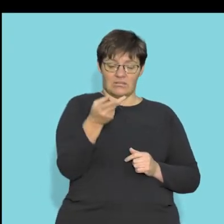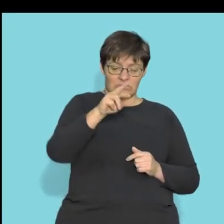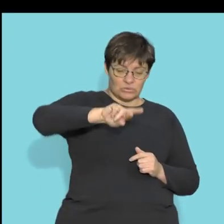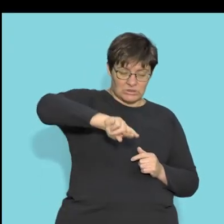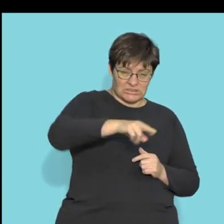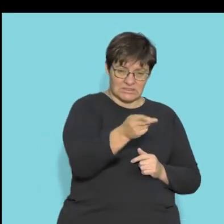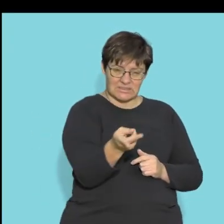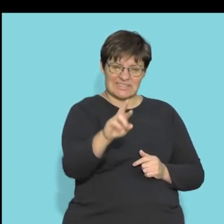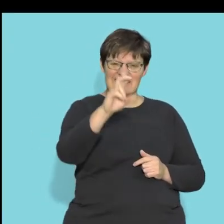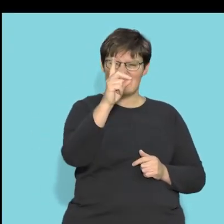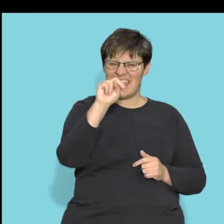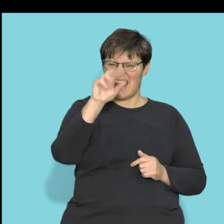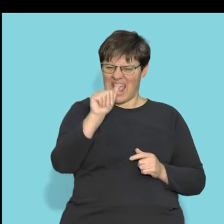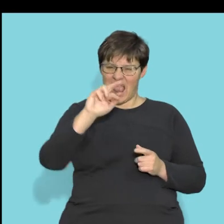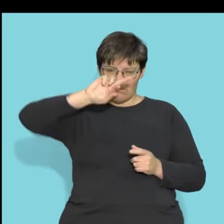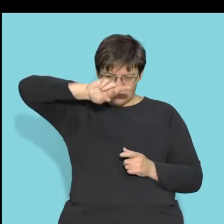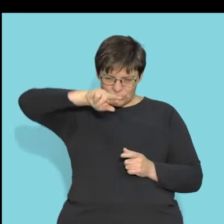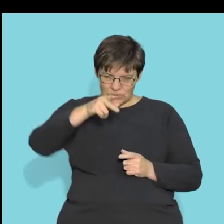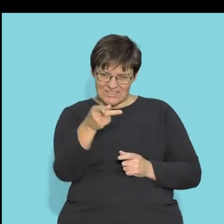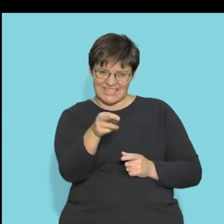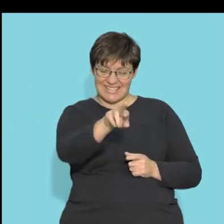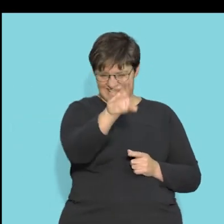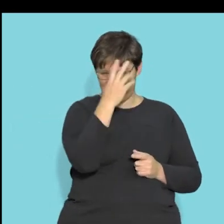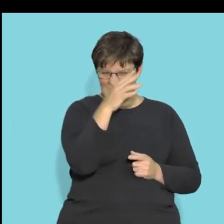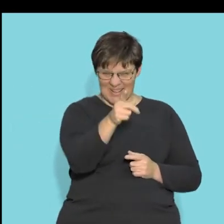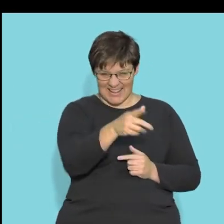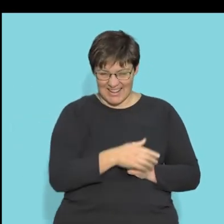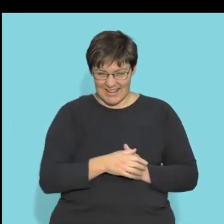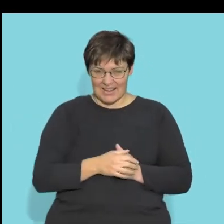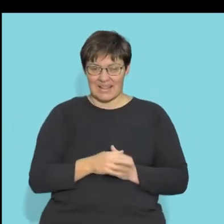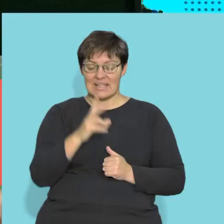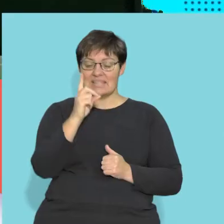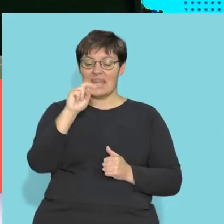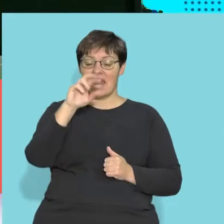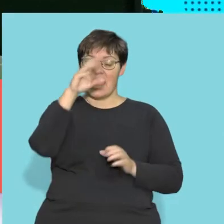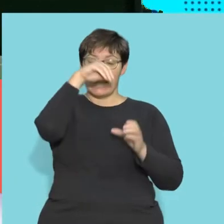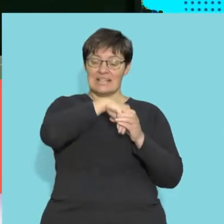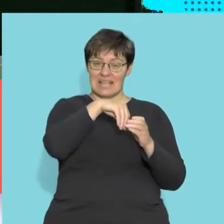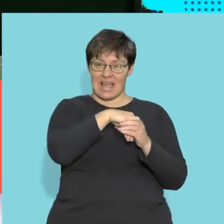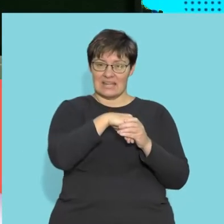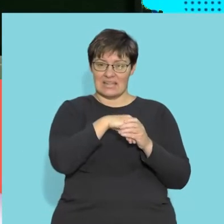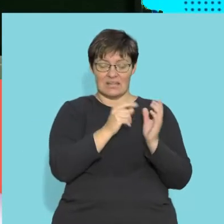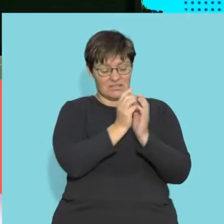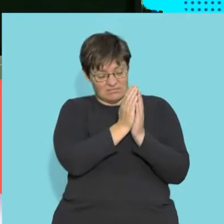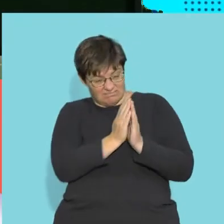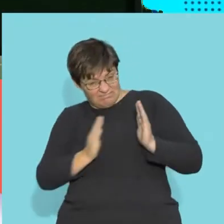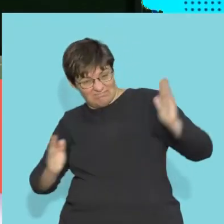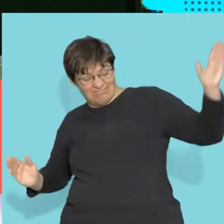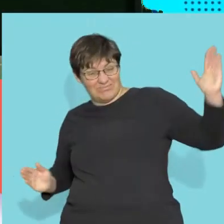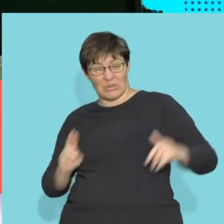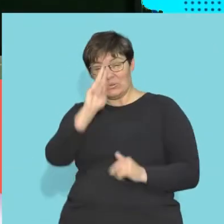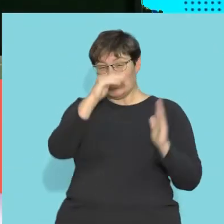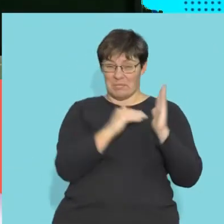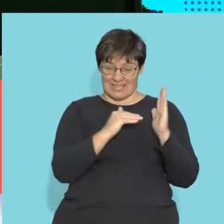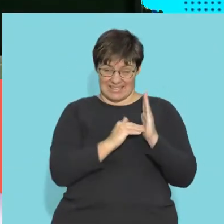the DNA is. But when the DNA is in the cell, it's 2 meters. It's 2 meters long.